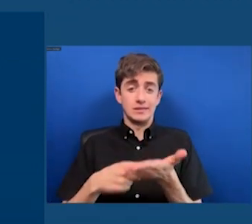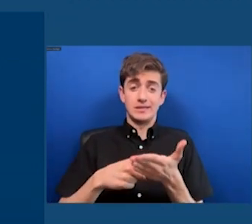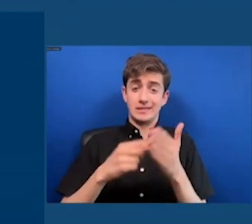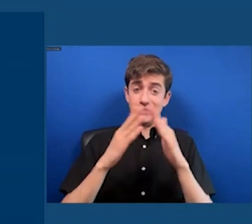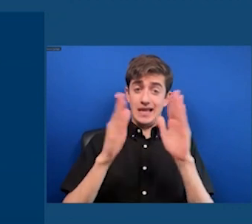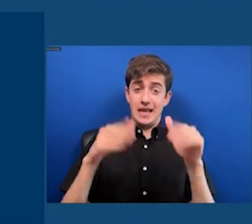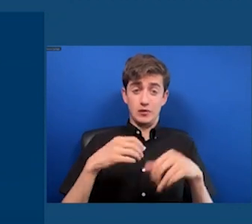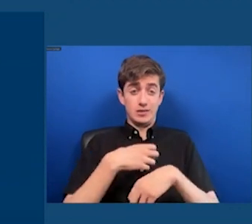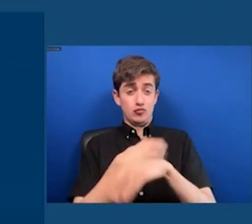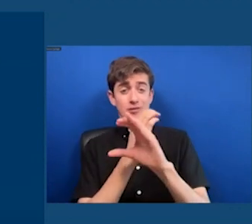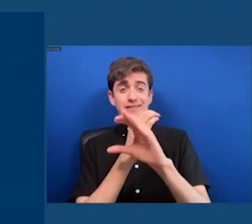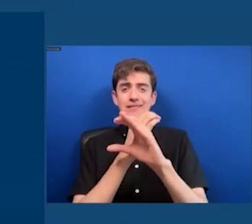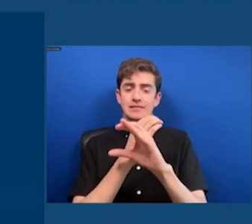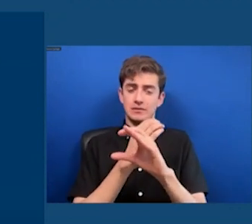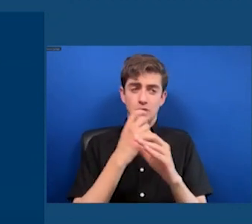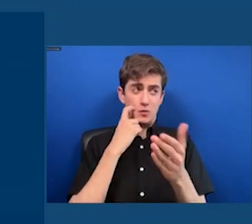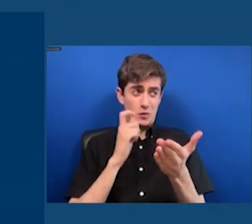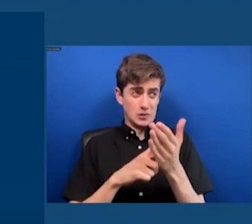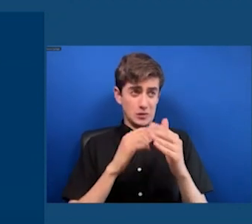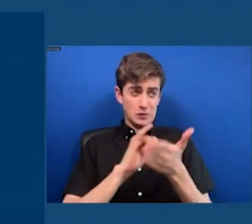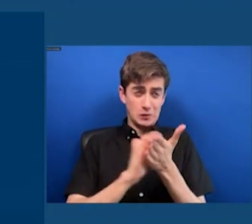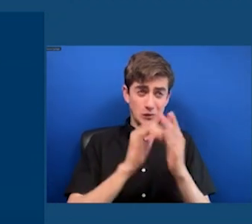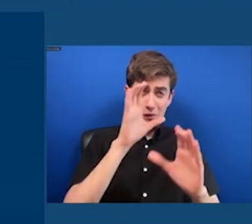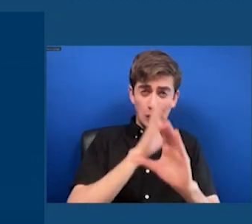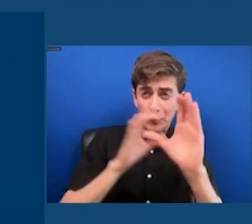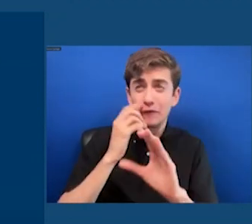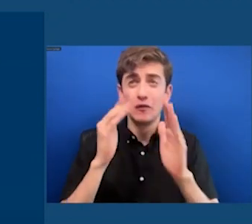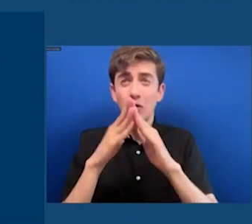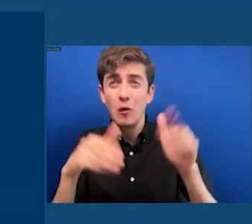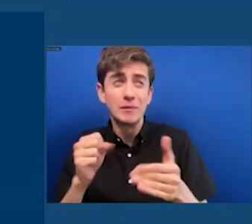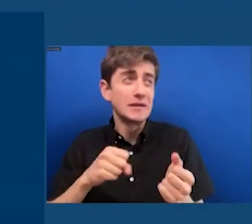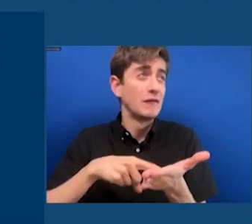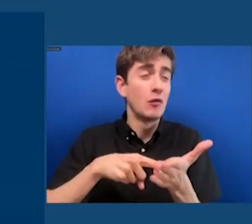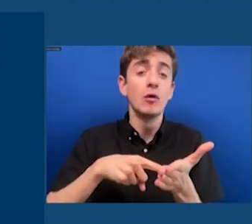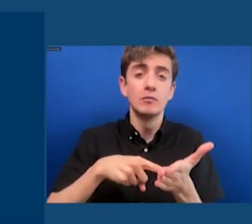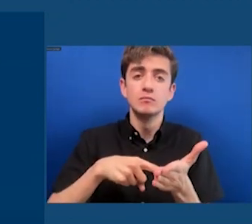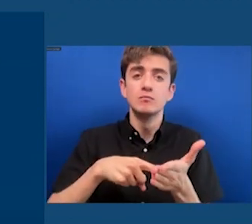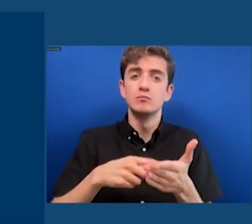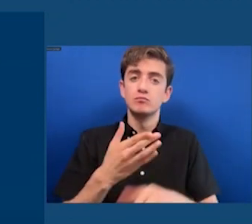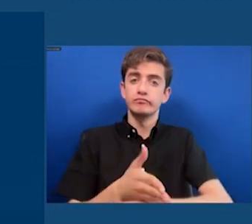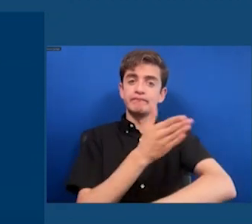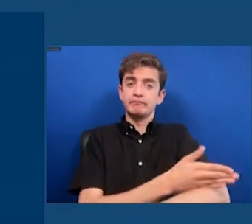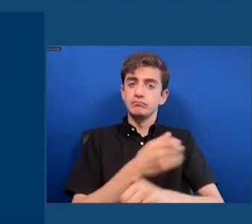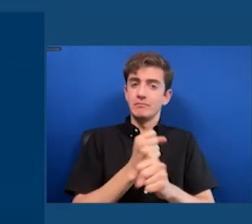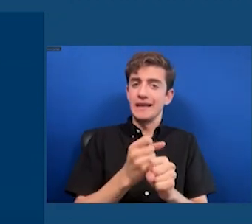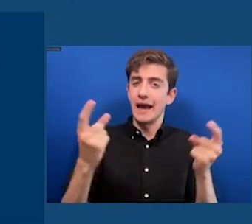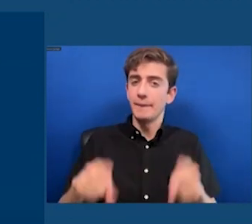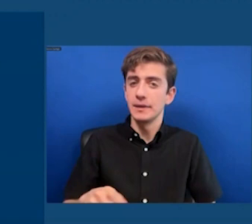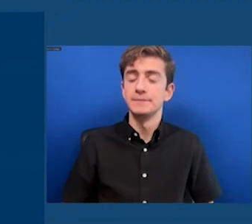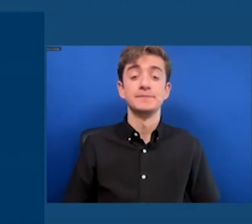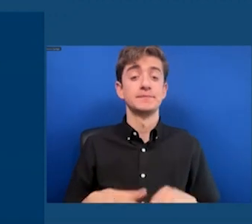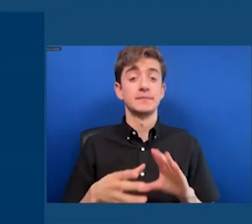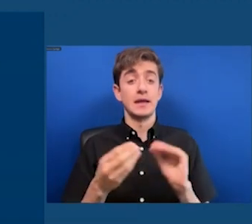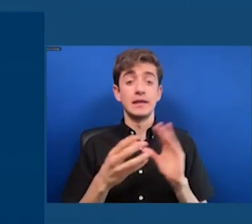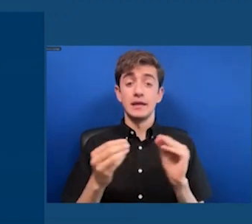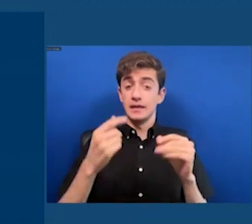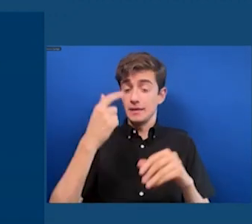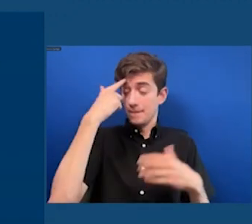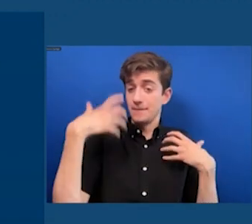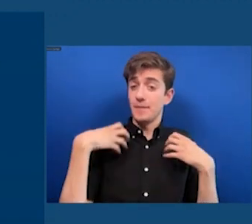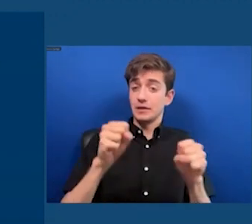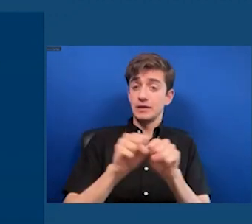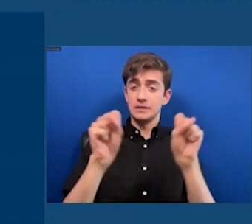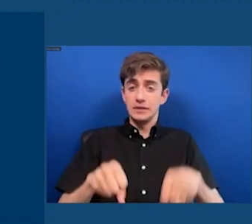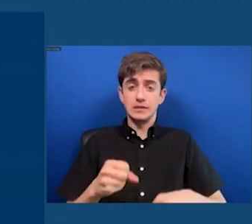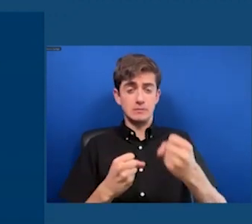can afford. We got it done. And I said we'd continue to bolster our mental health system, invest in